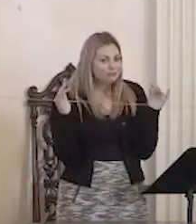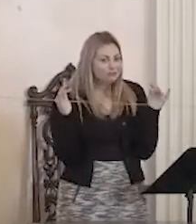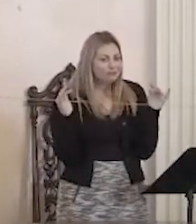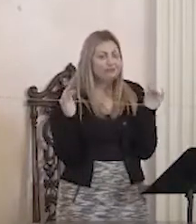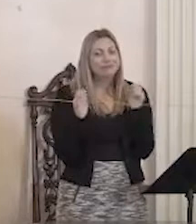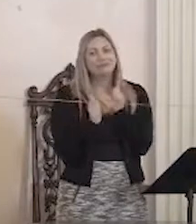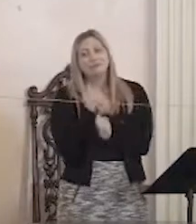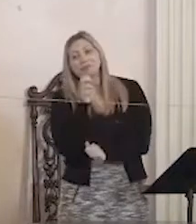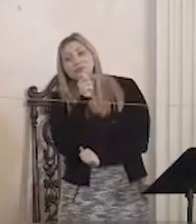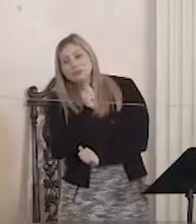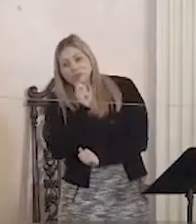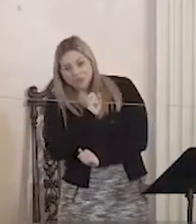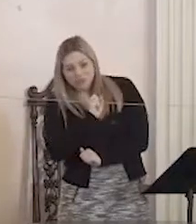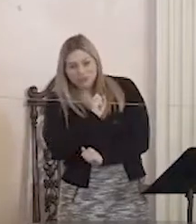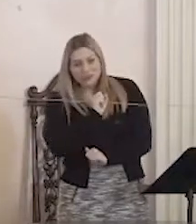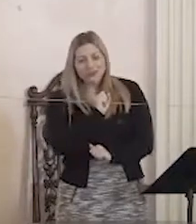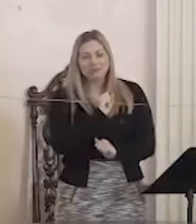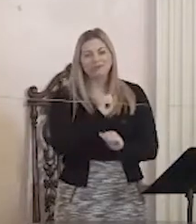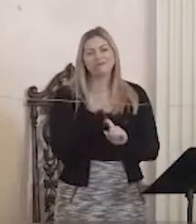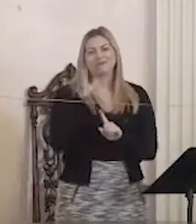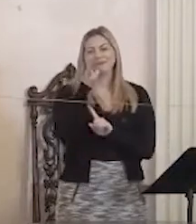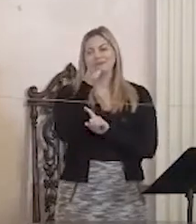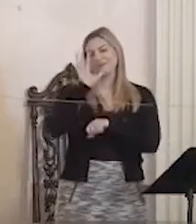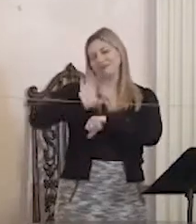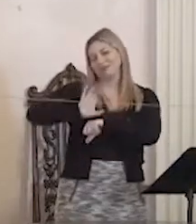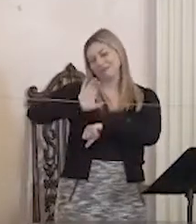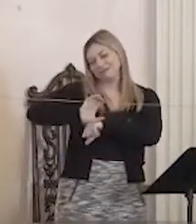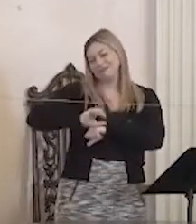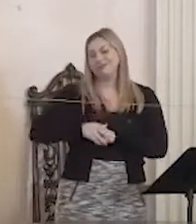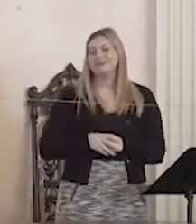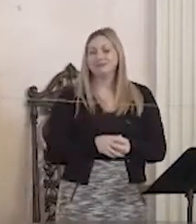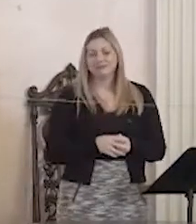the eldest, the mother church.